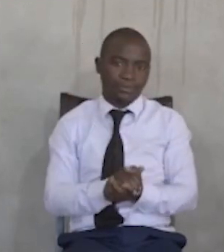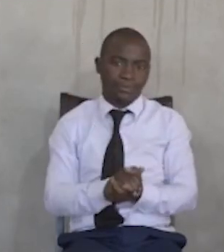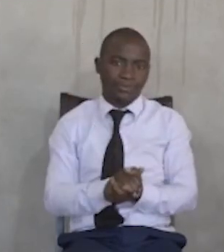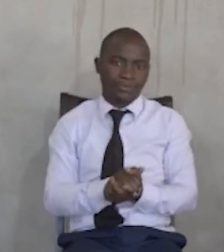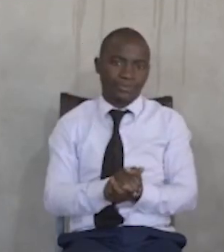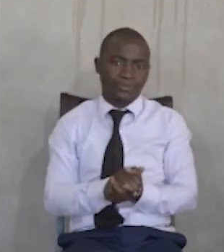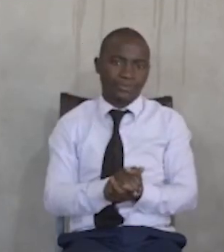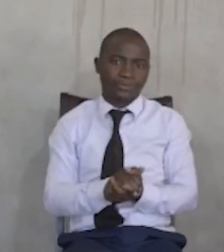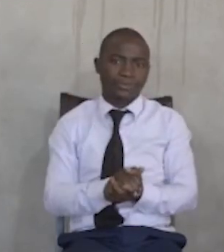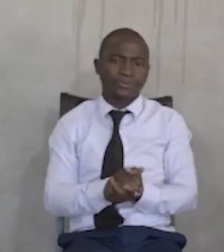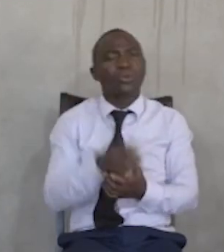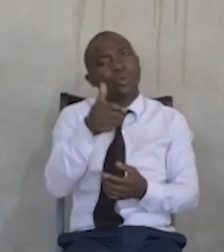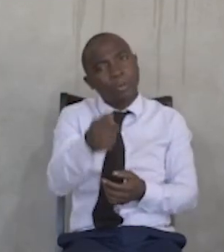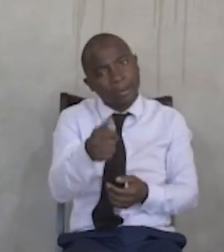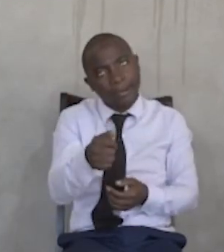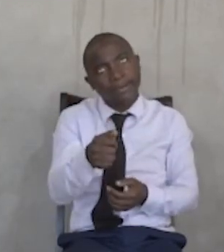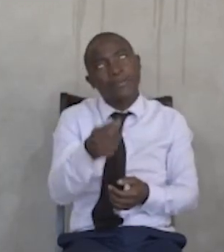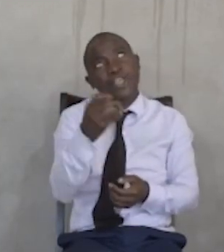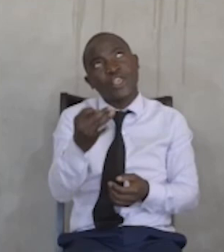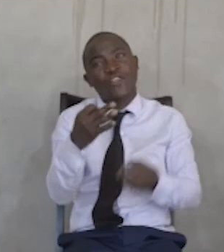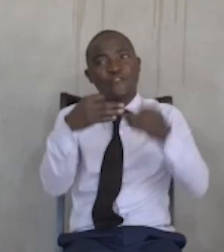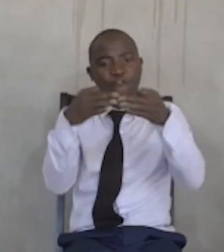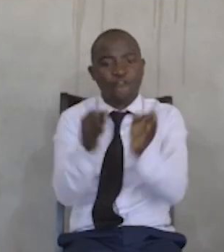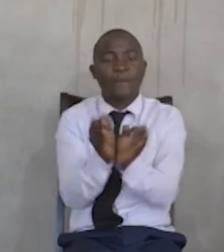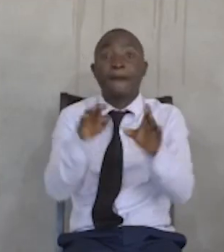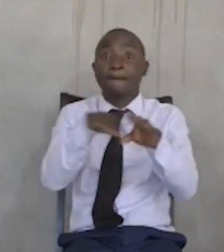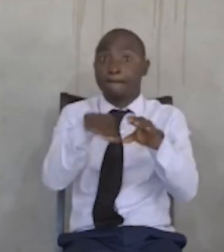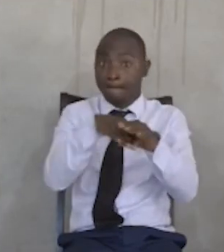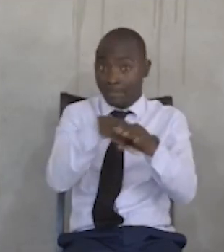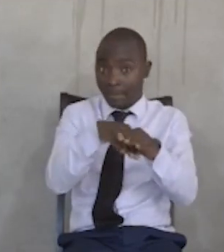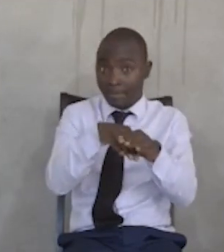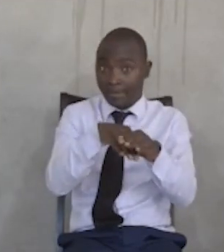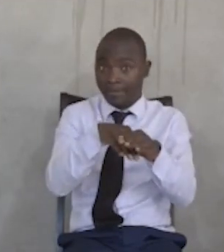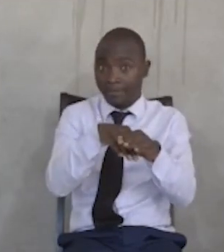family member who is also suffering from a similar